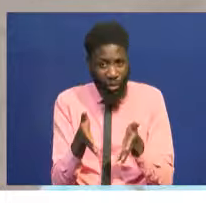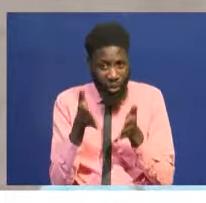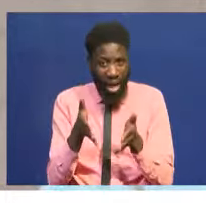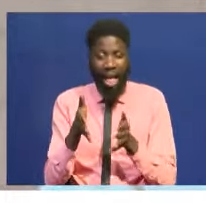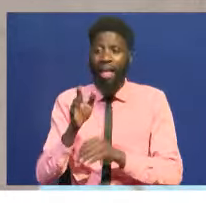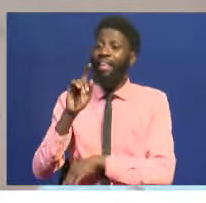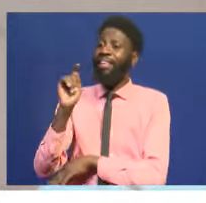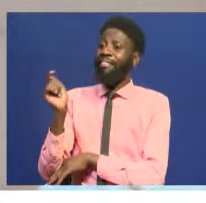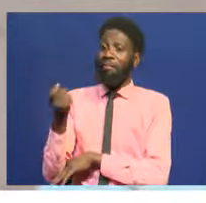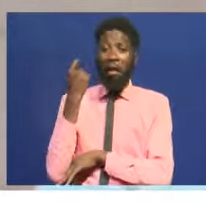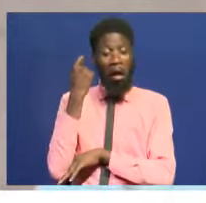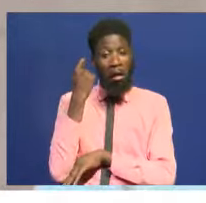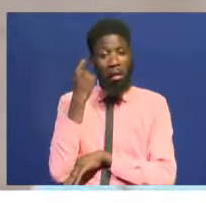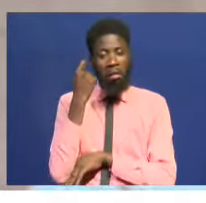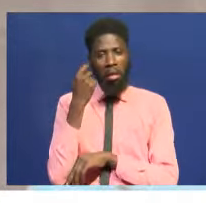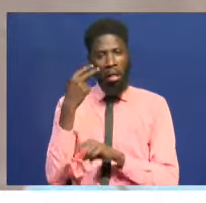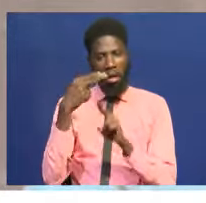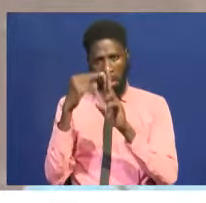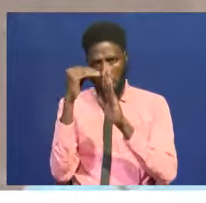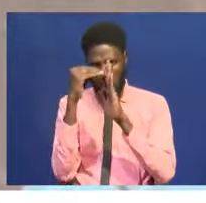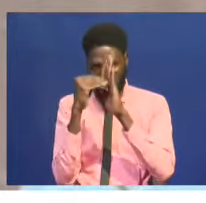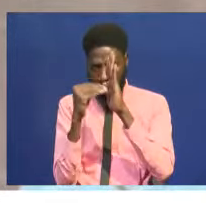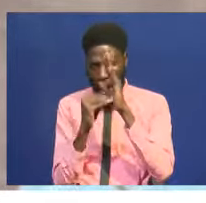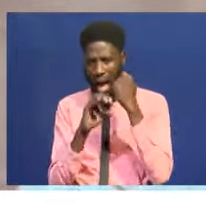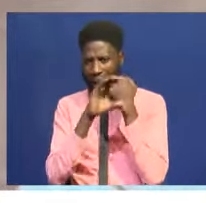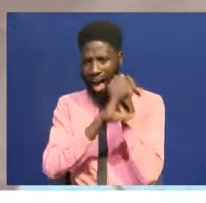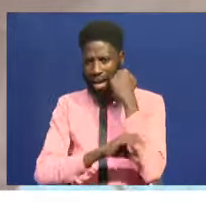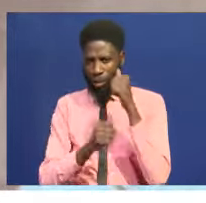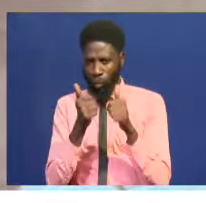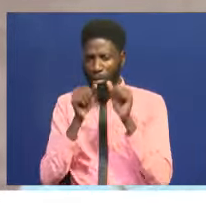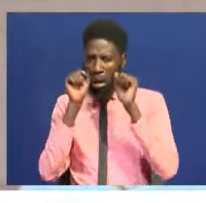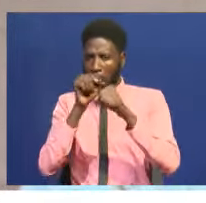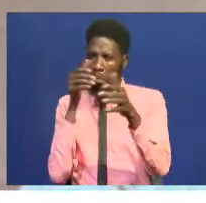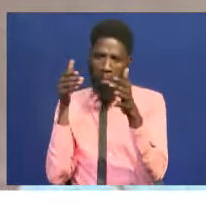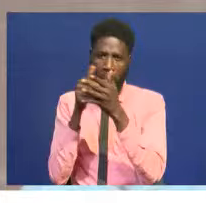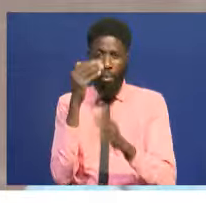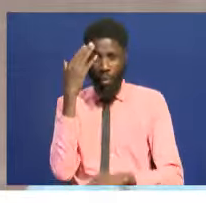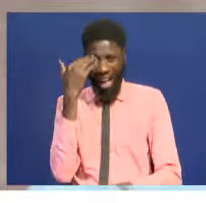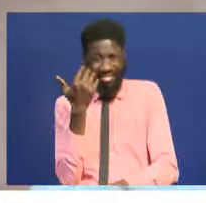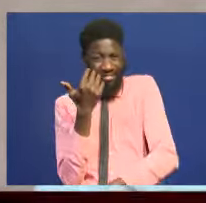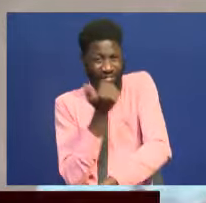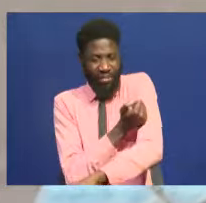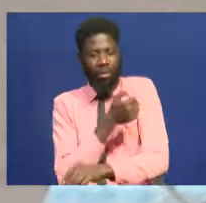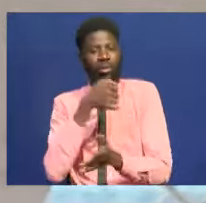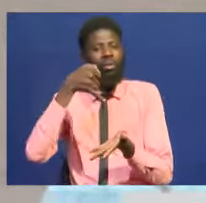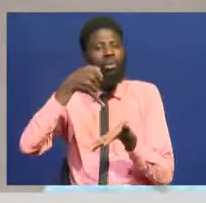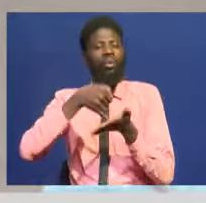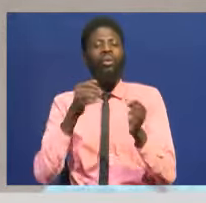off the list of countries to be banned for doping.